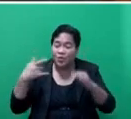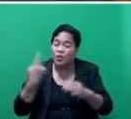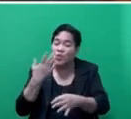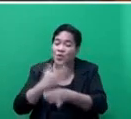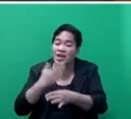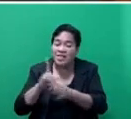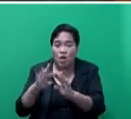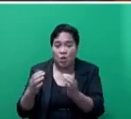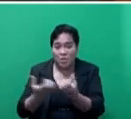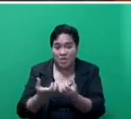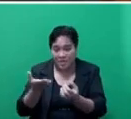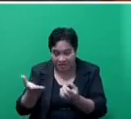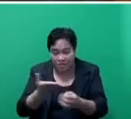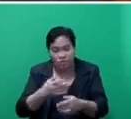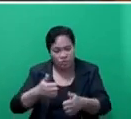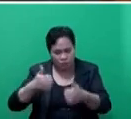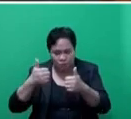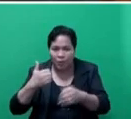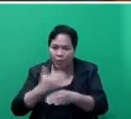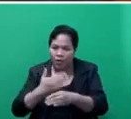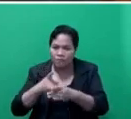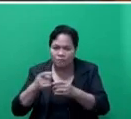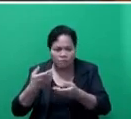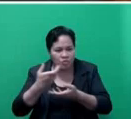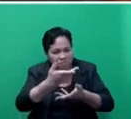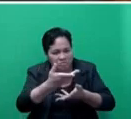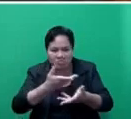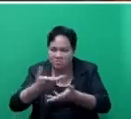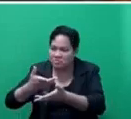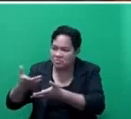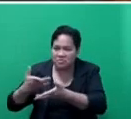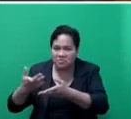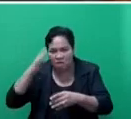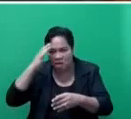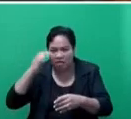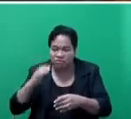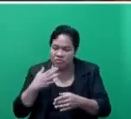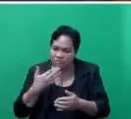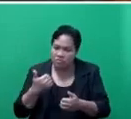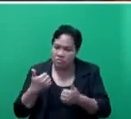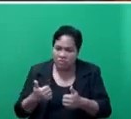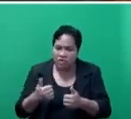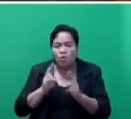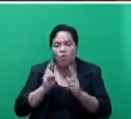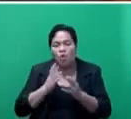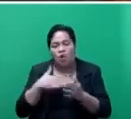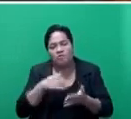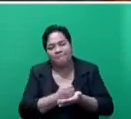committee, Honourable Speaker. They are doing good work as they consult with people across the country, and I wish they would be given all the